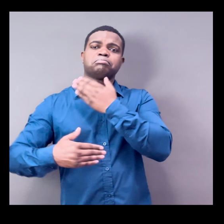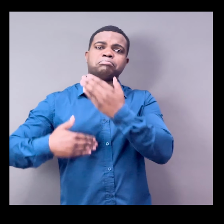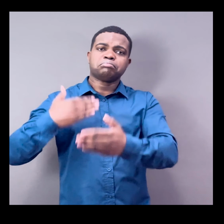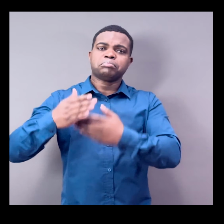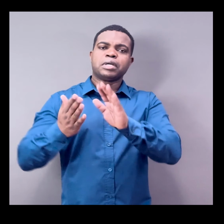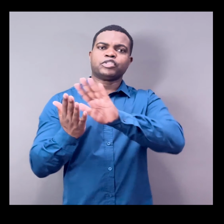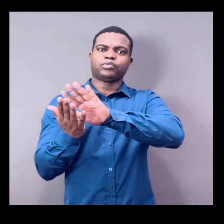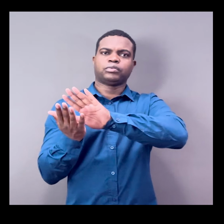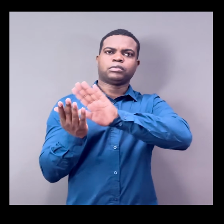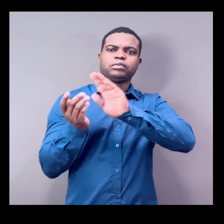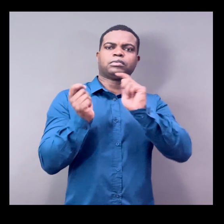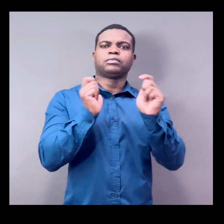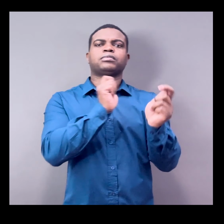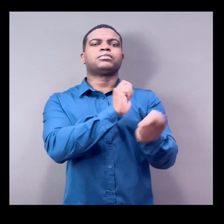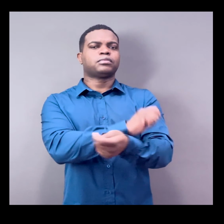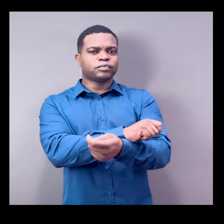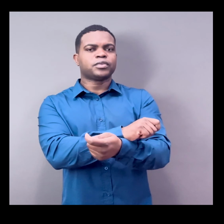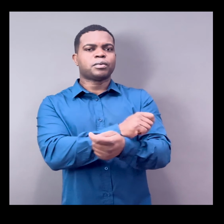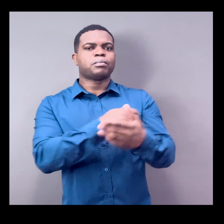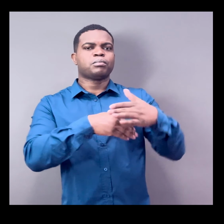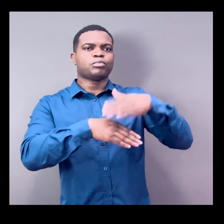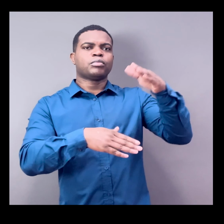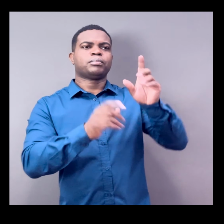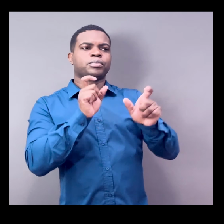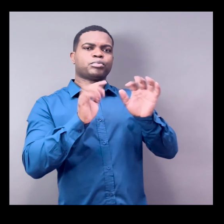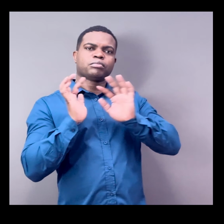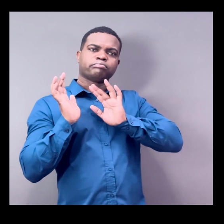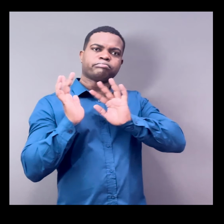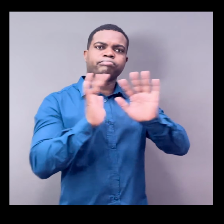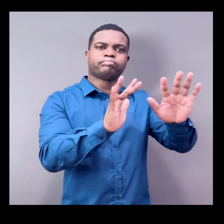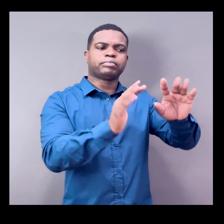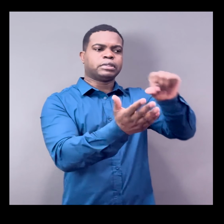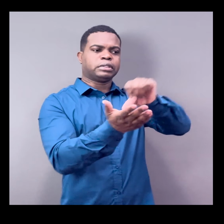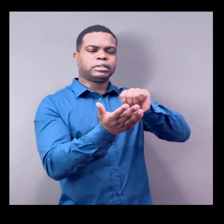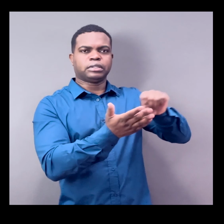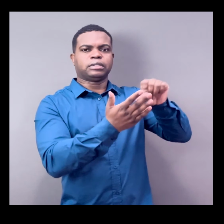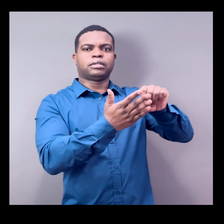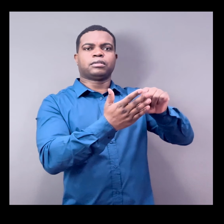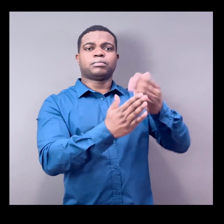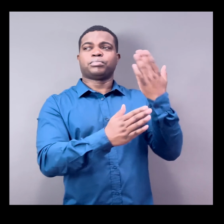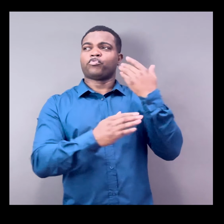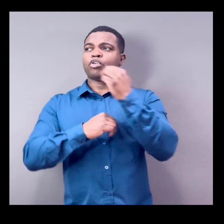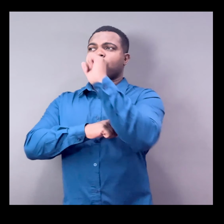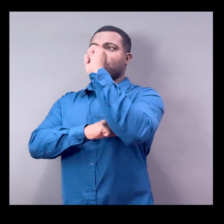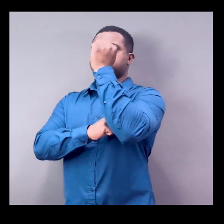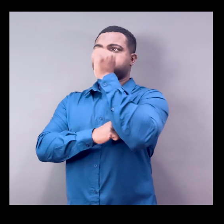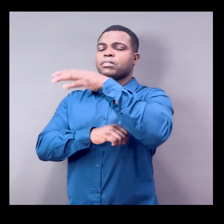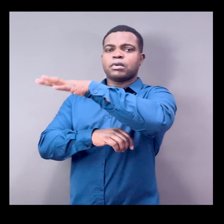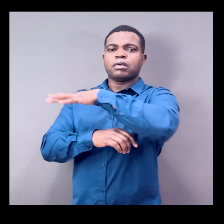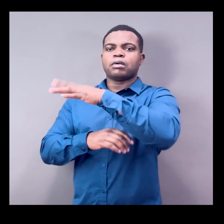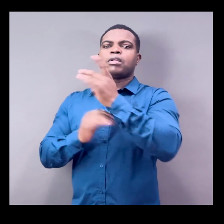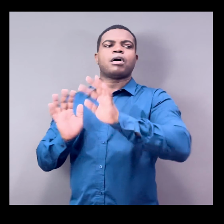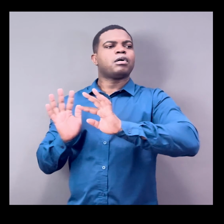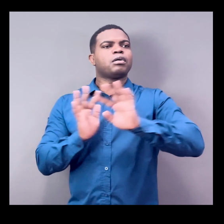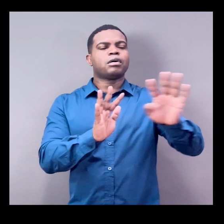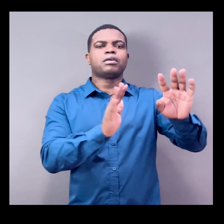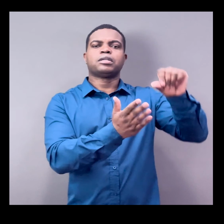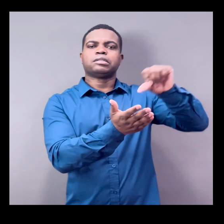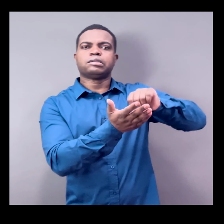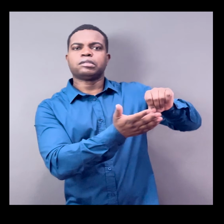towards urbanization and growth of industrial cities. During this period, urban planners